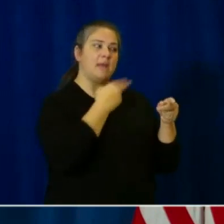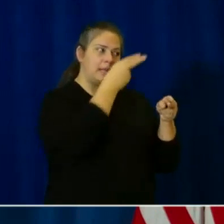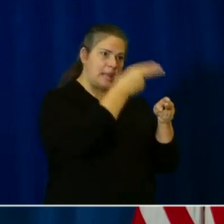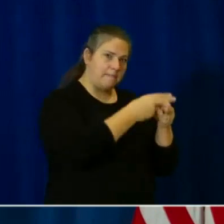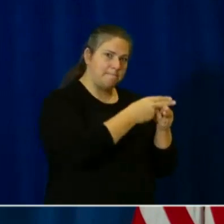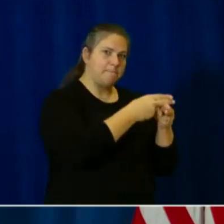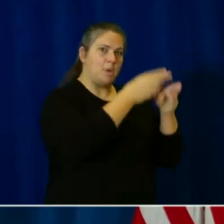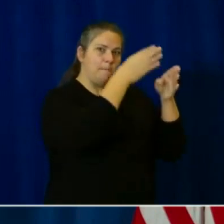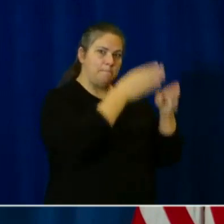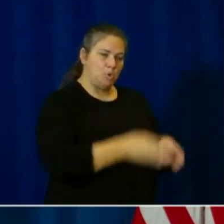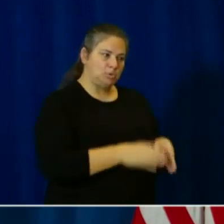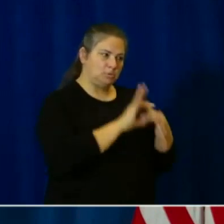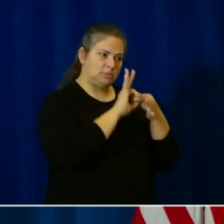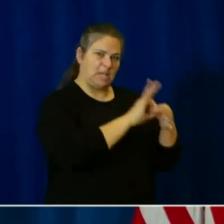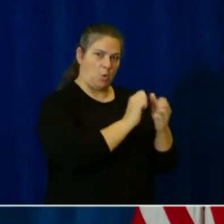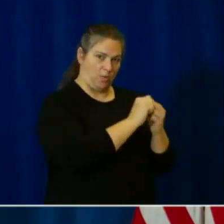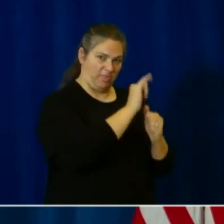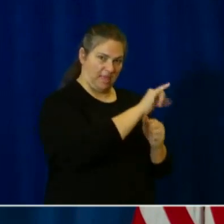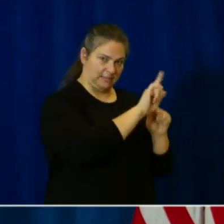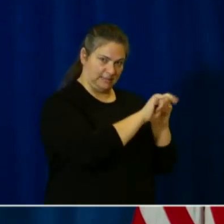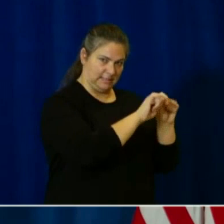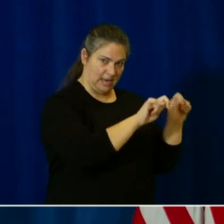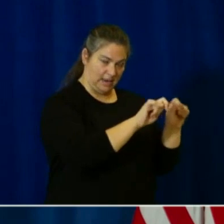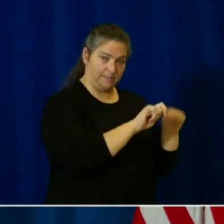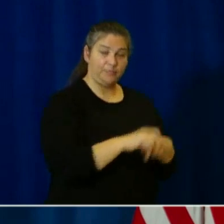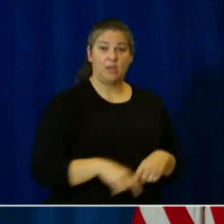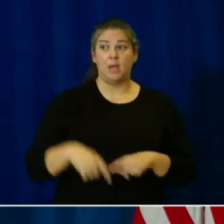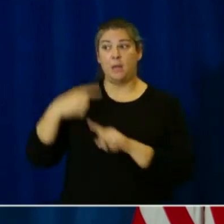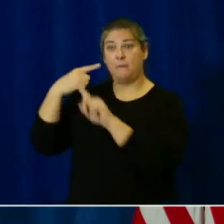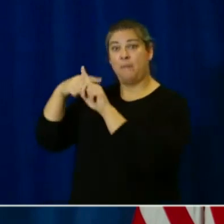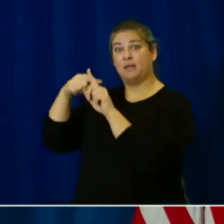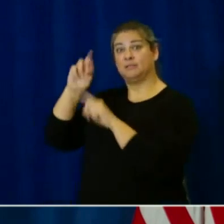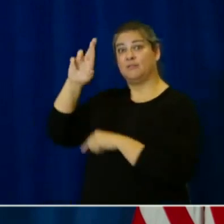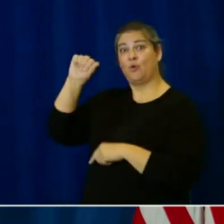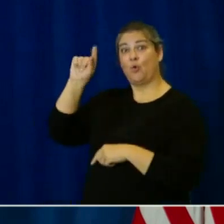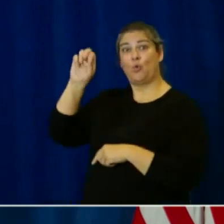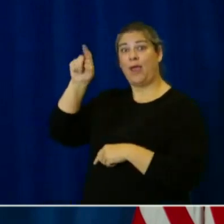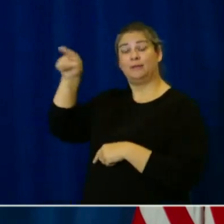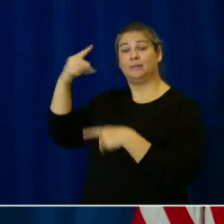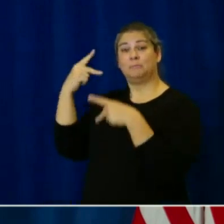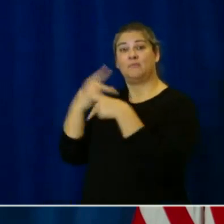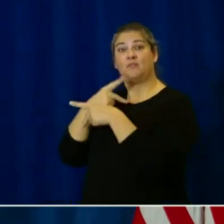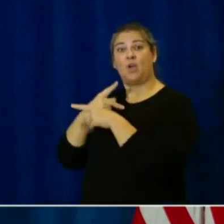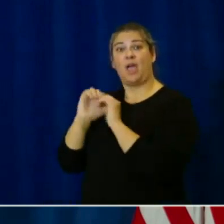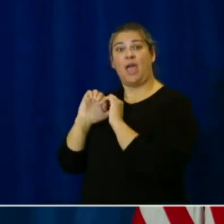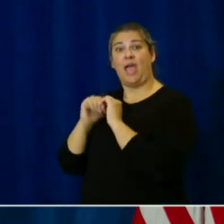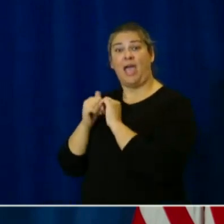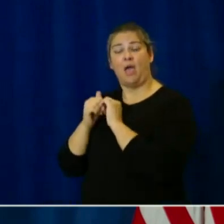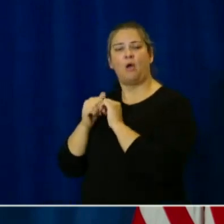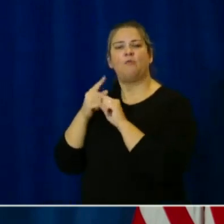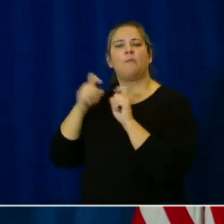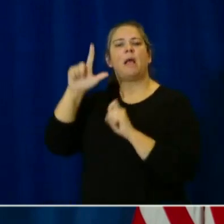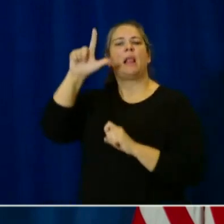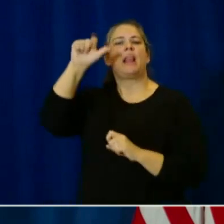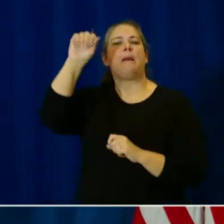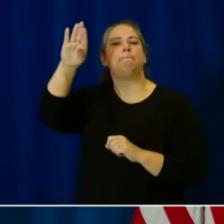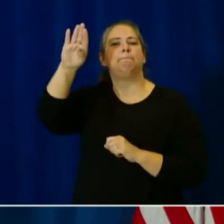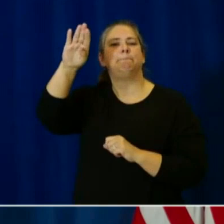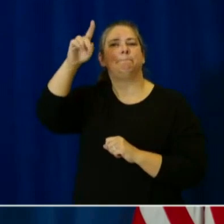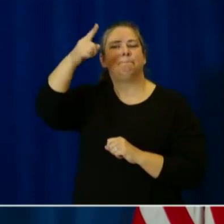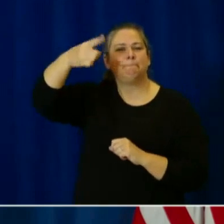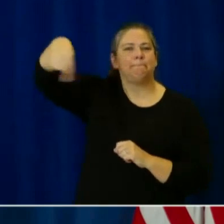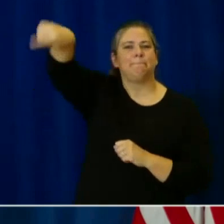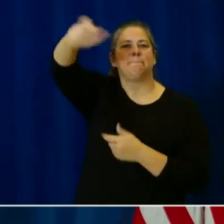associated with them. The positivity rate is calculated by the reports from labs that come in, the